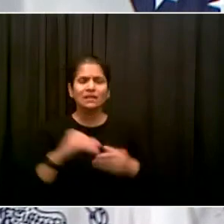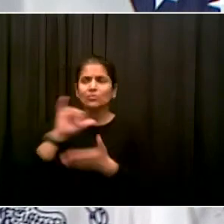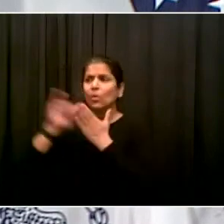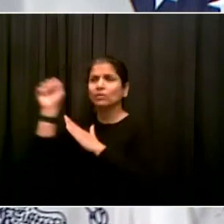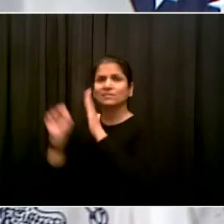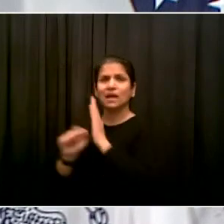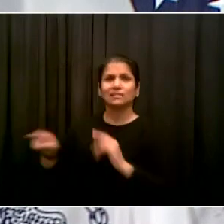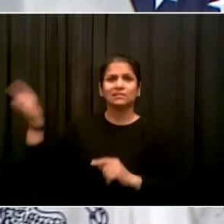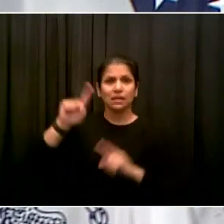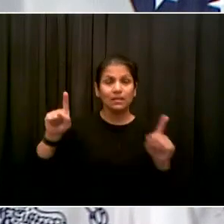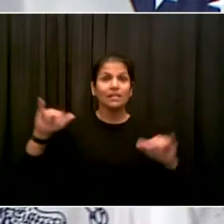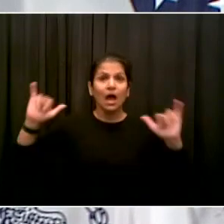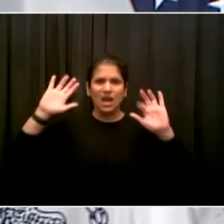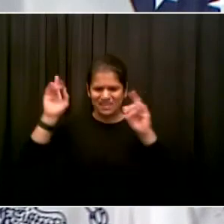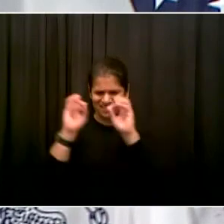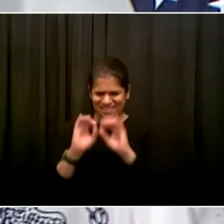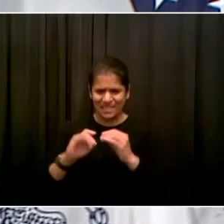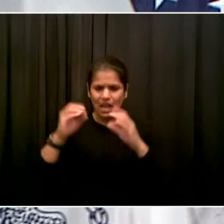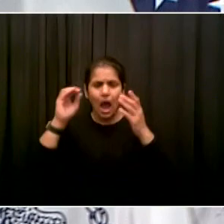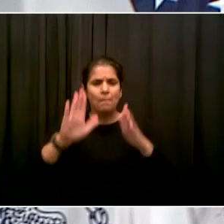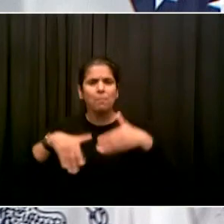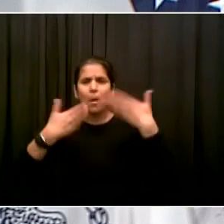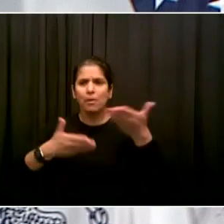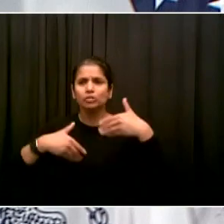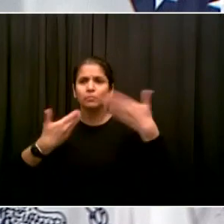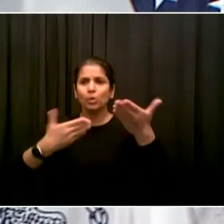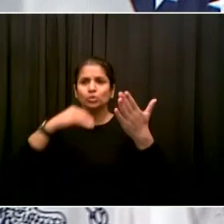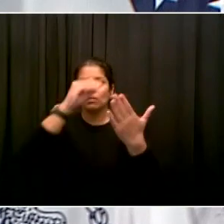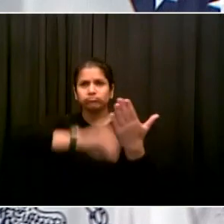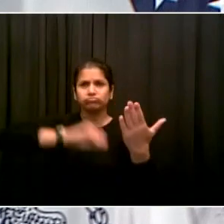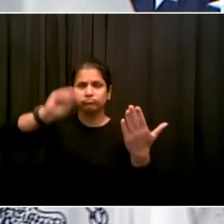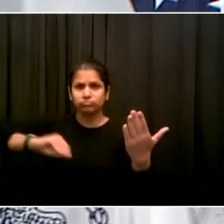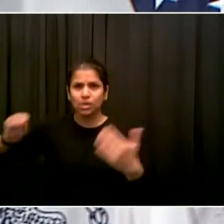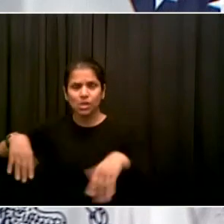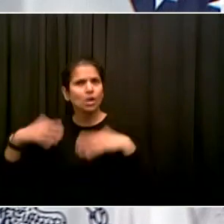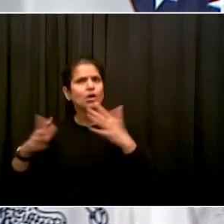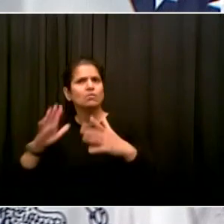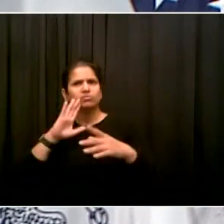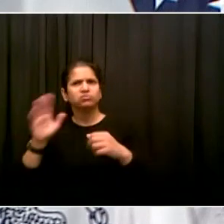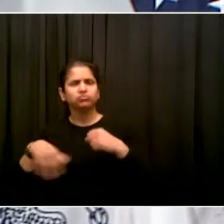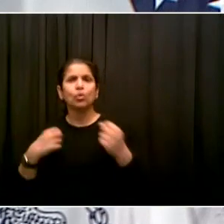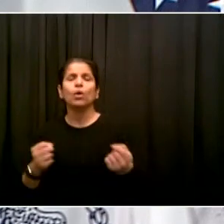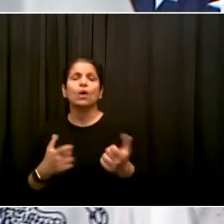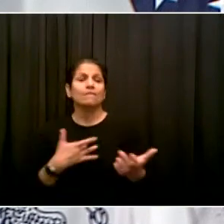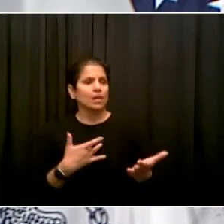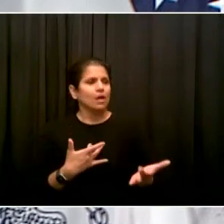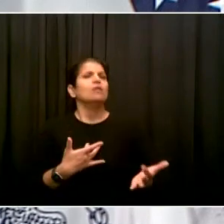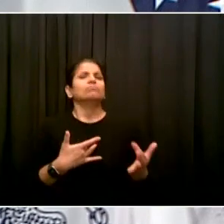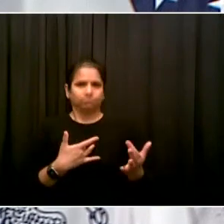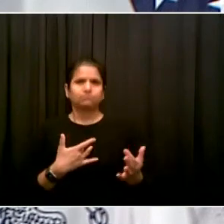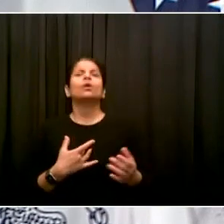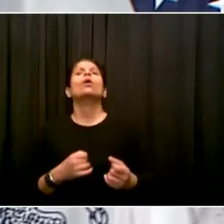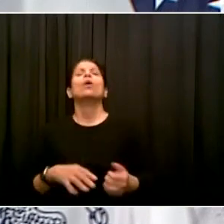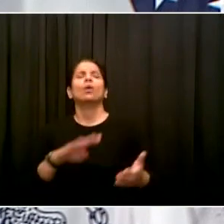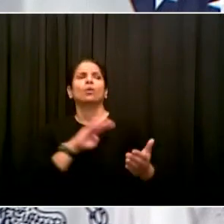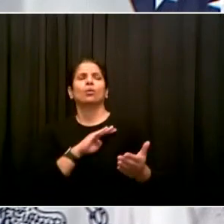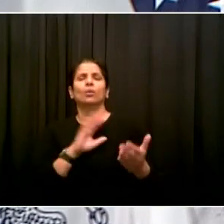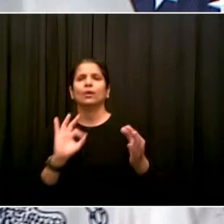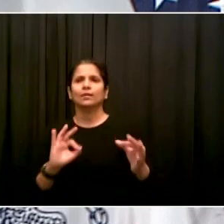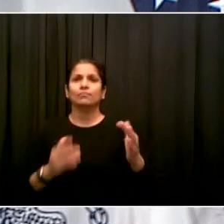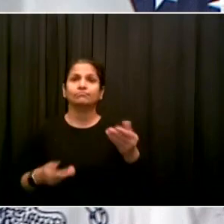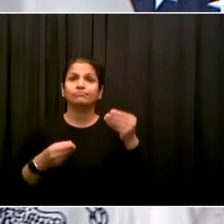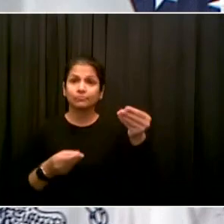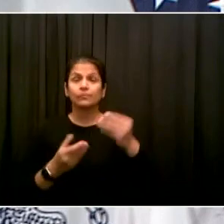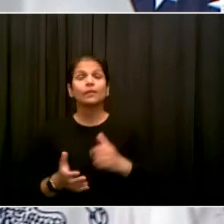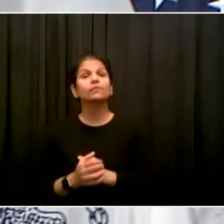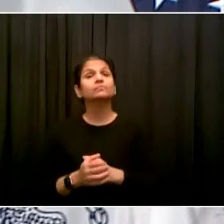It's absolutely the best ever. And I got to tell you, the legislature provided tremendous leadership, and what they did was they